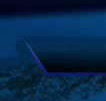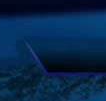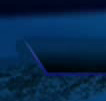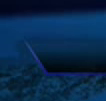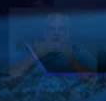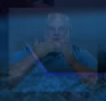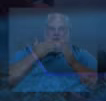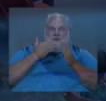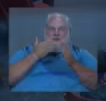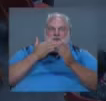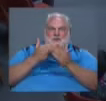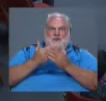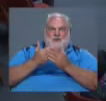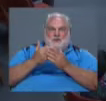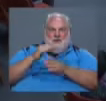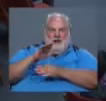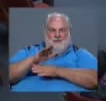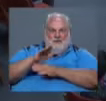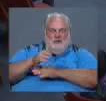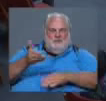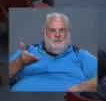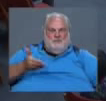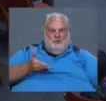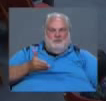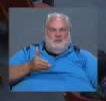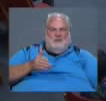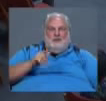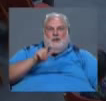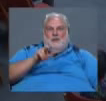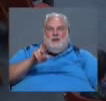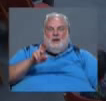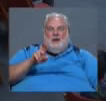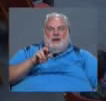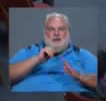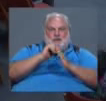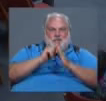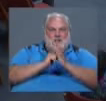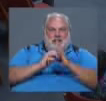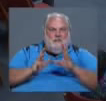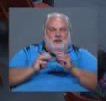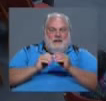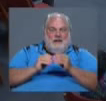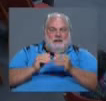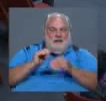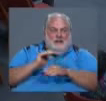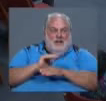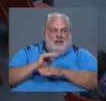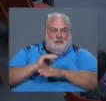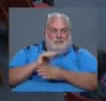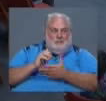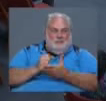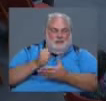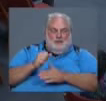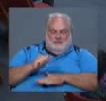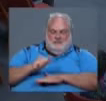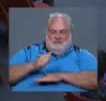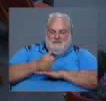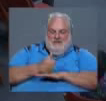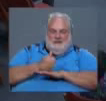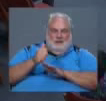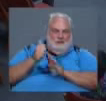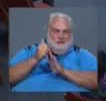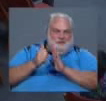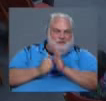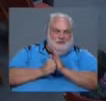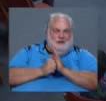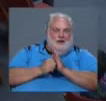Good afternoon. Welcome to our Little Rock Board of Directors agenda meeting. This is the opportunity that we have to set the agenda for our